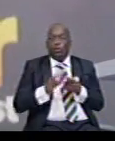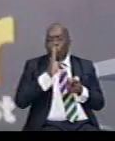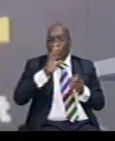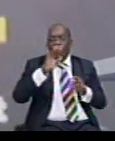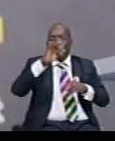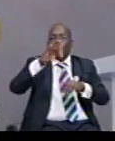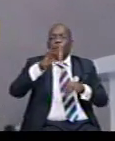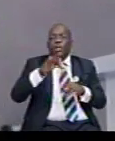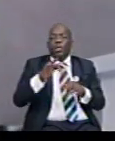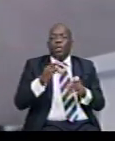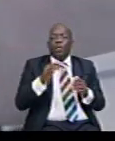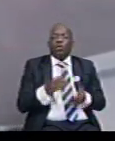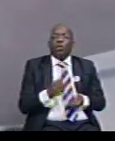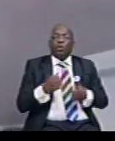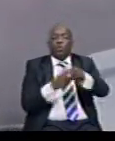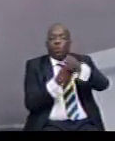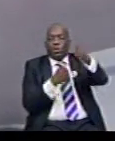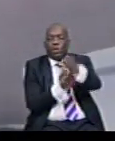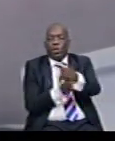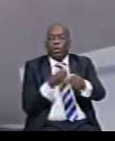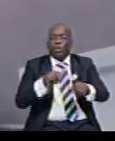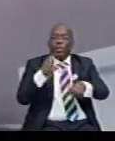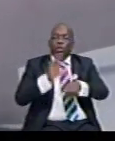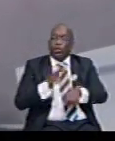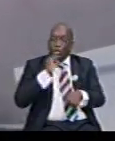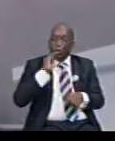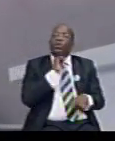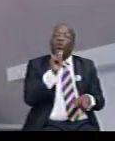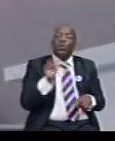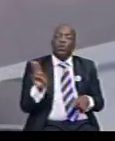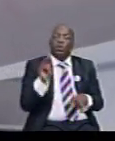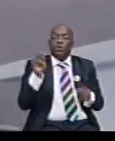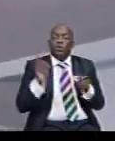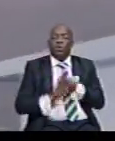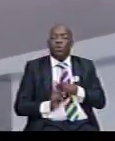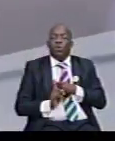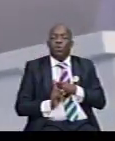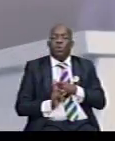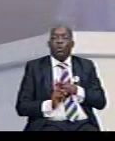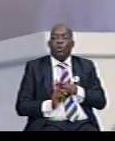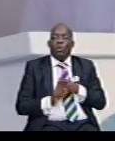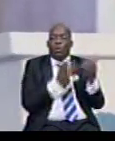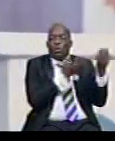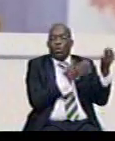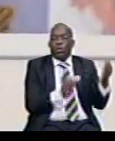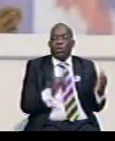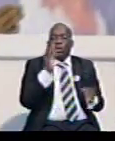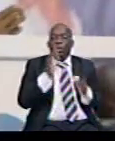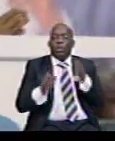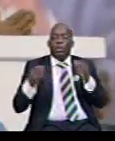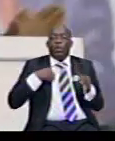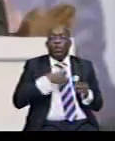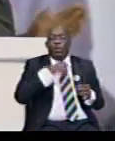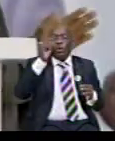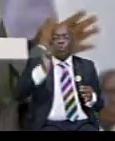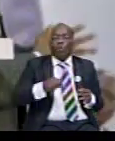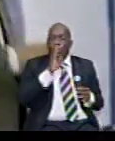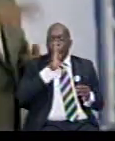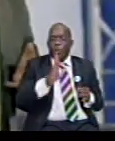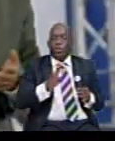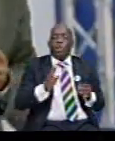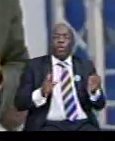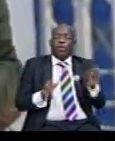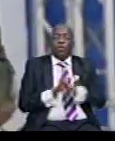used to tarrying and praying. Yet, if we must be endued with power from on high,